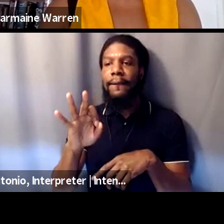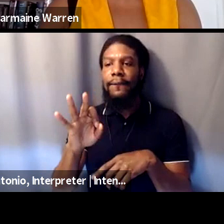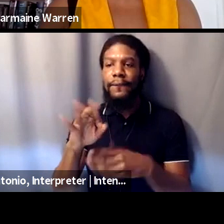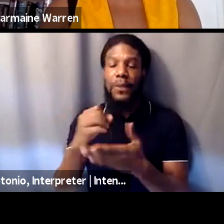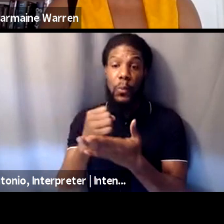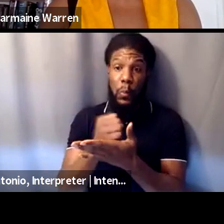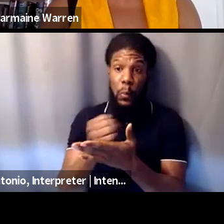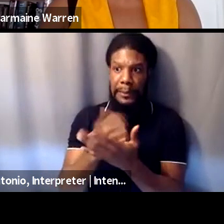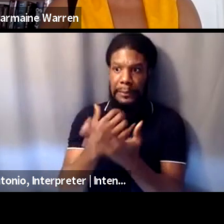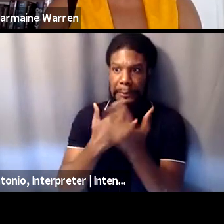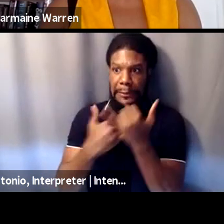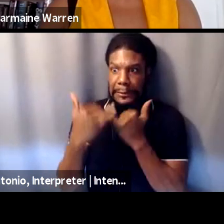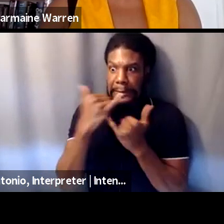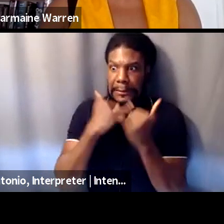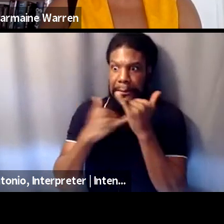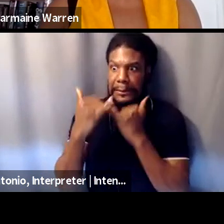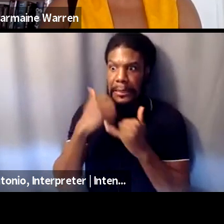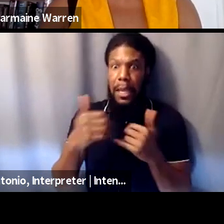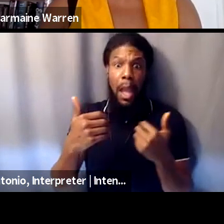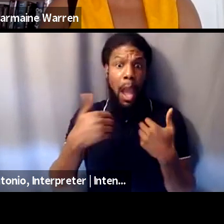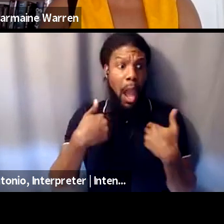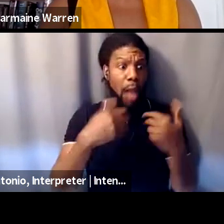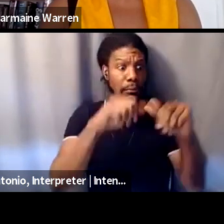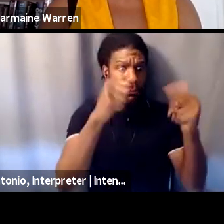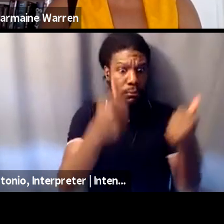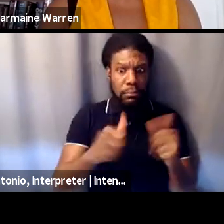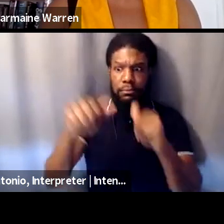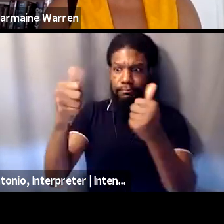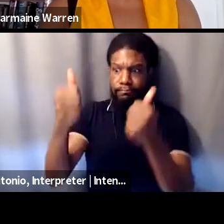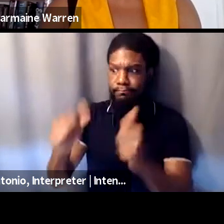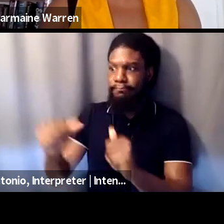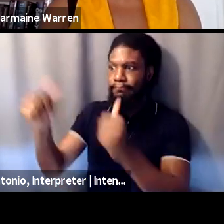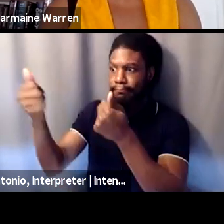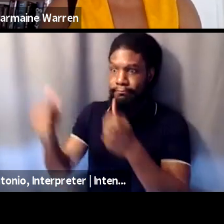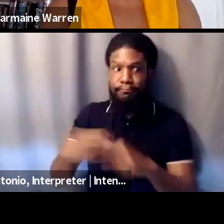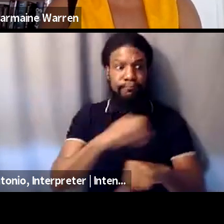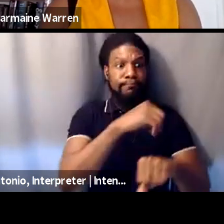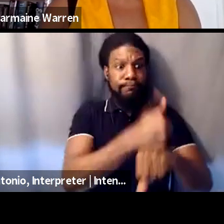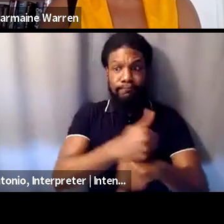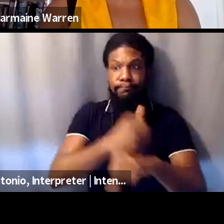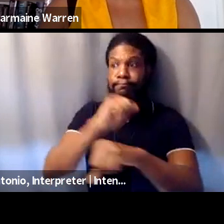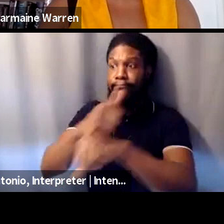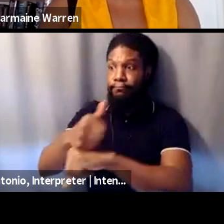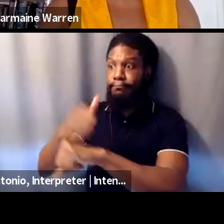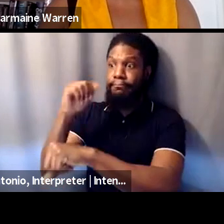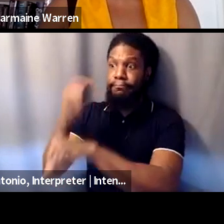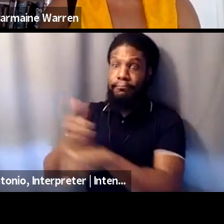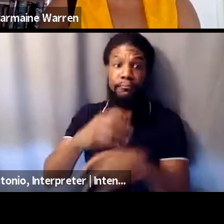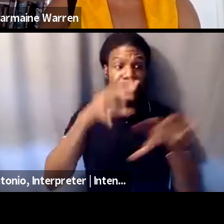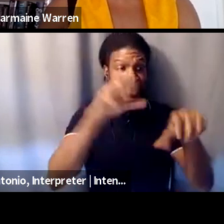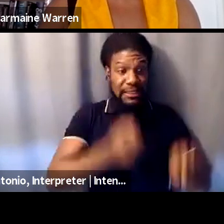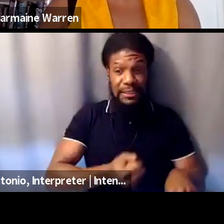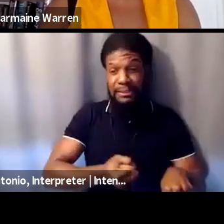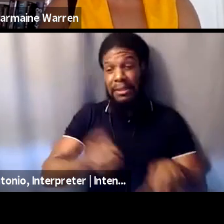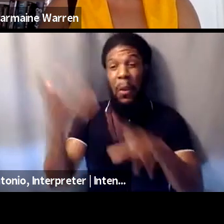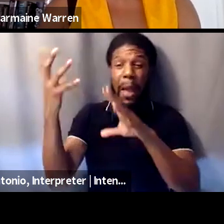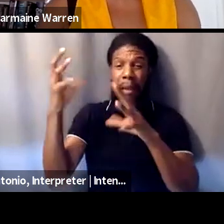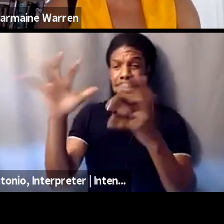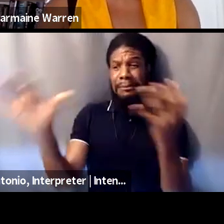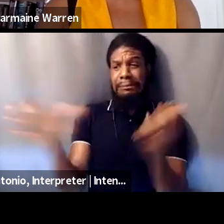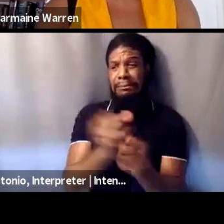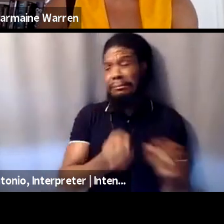of like having these statues, for example, like that's a part of the history. I think working with it, when I think